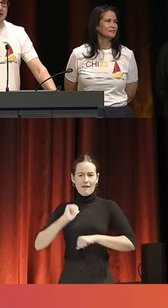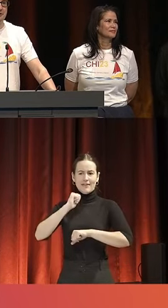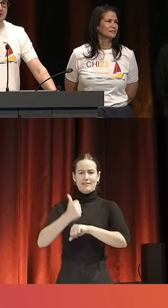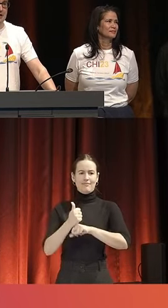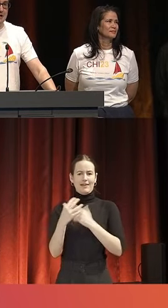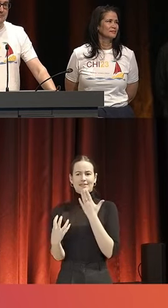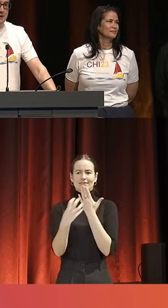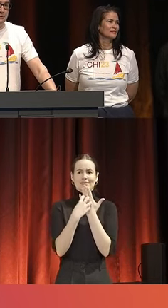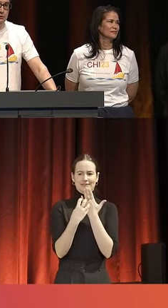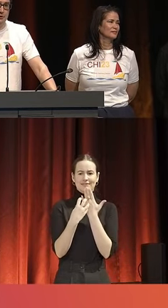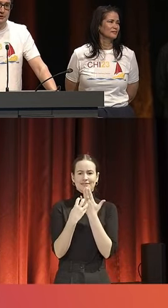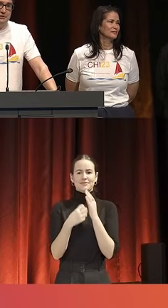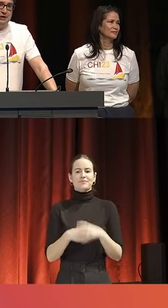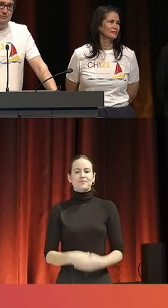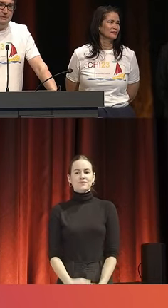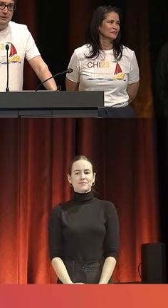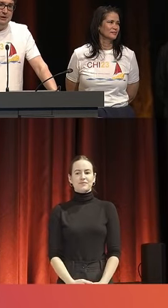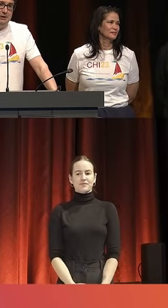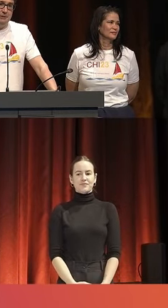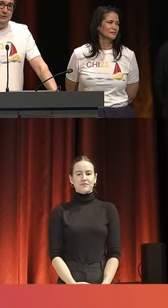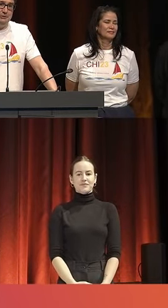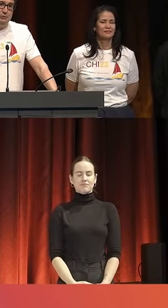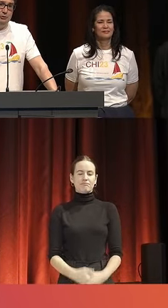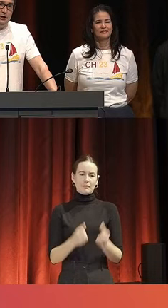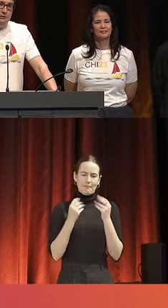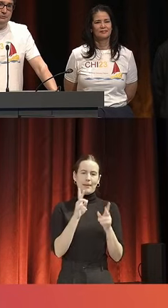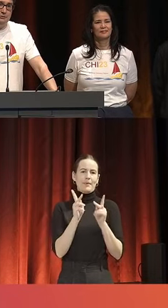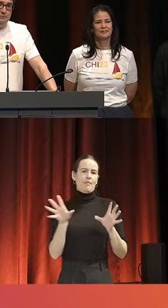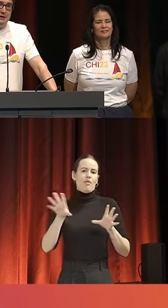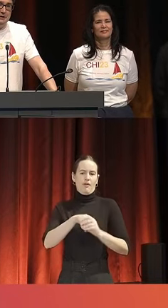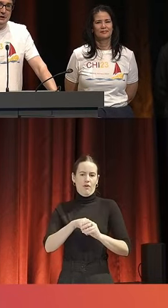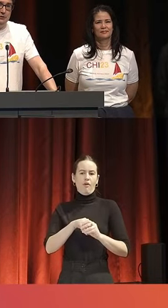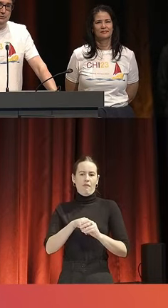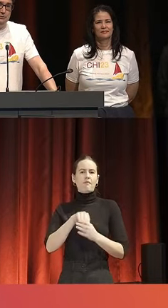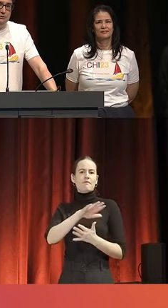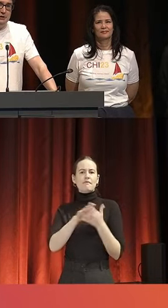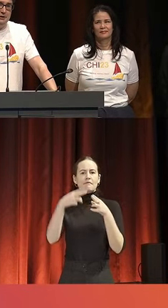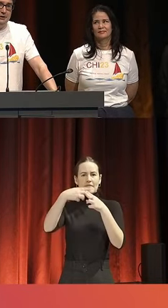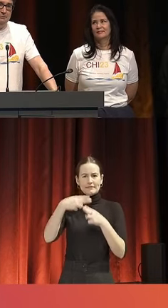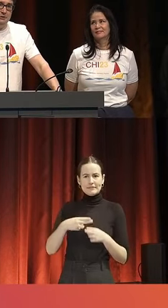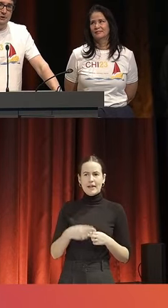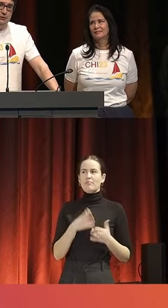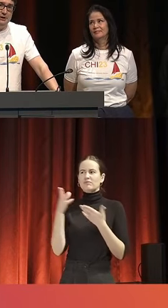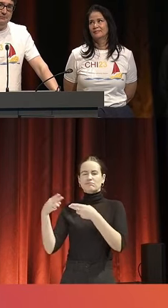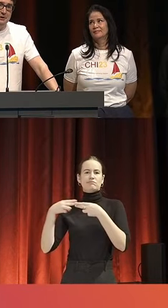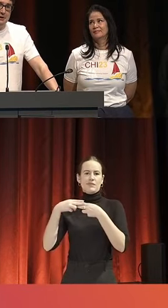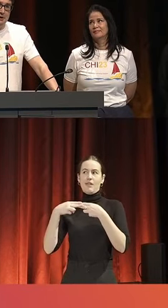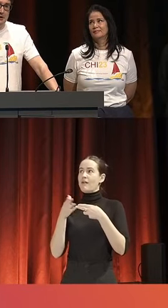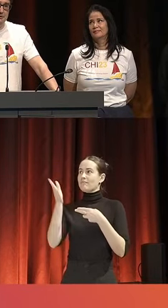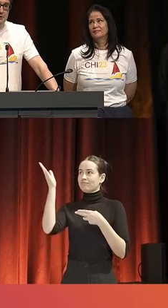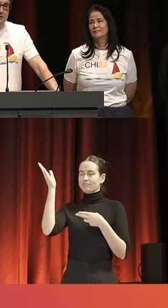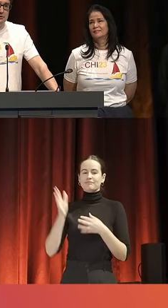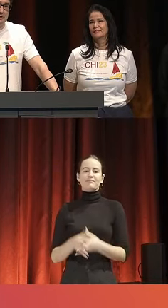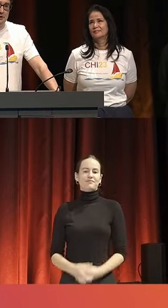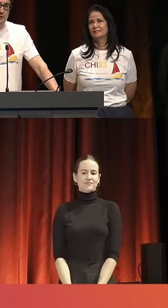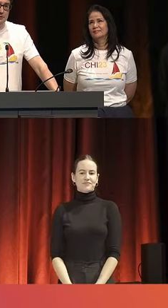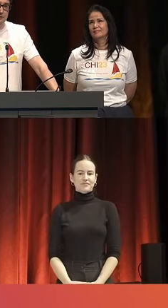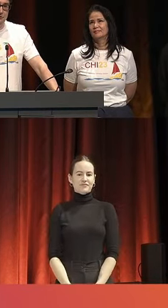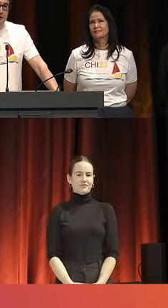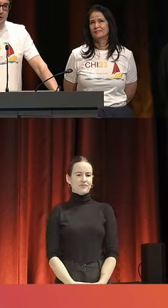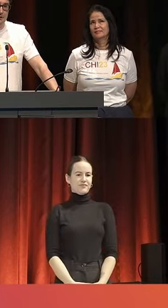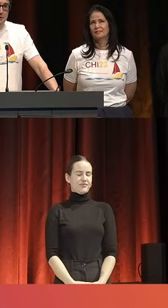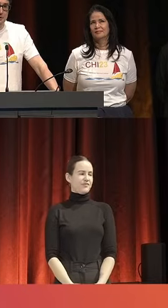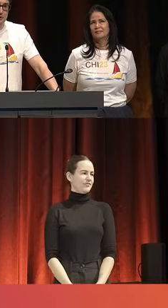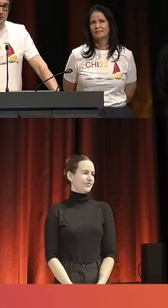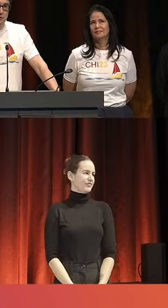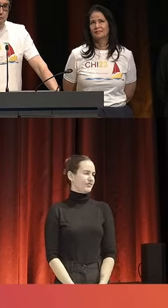Saarland HCI Lab by Jürgen Steimler, Marie Mühlhaus, Madalina Luciana Nicolet, Aditya Shekhar